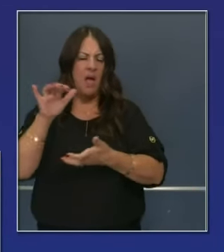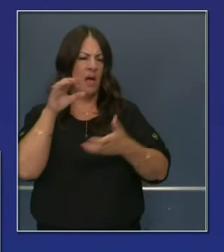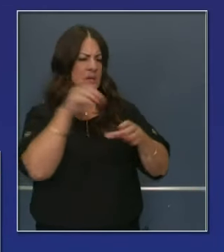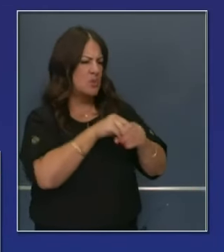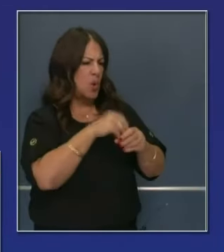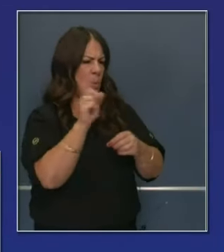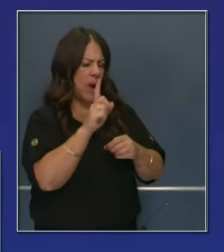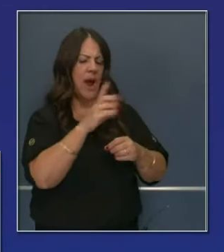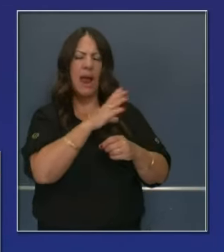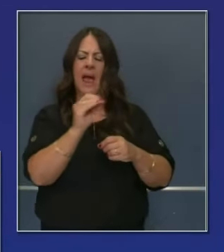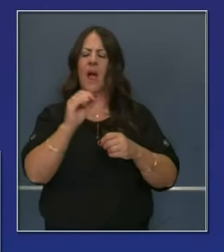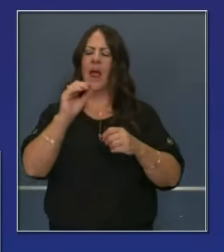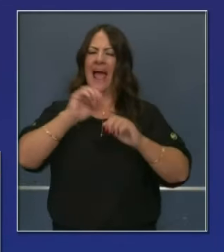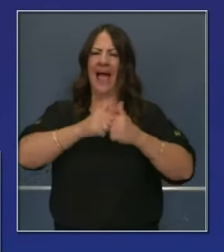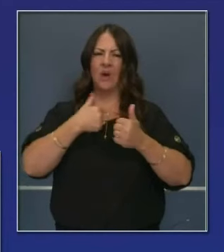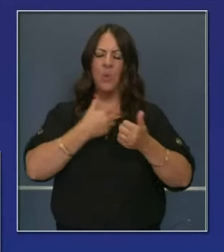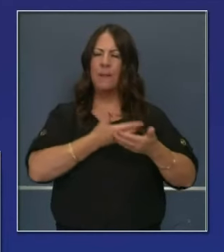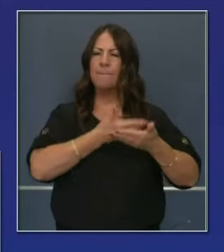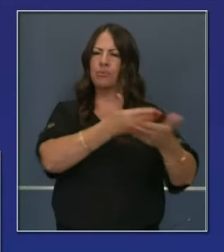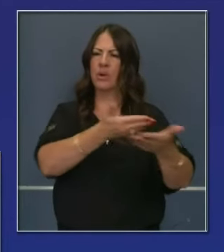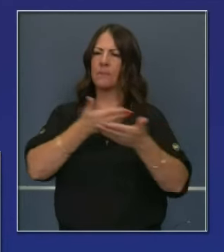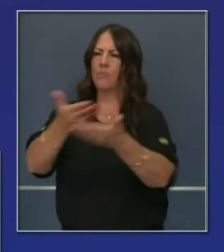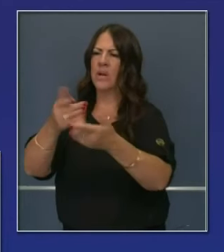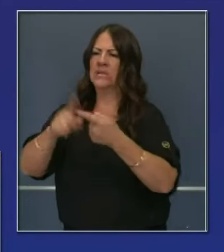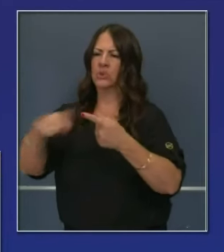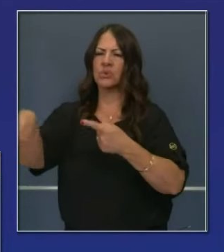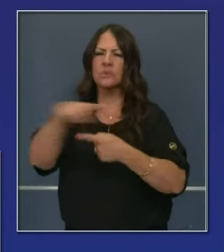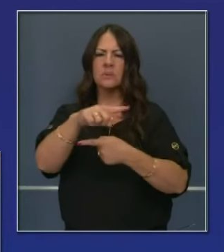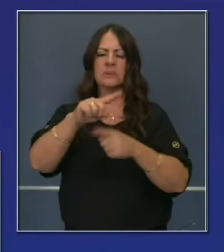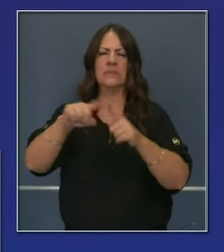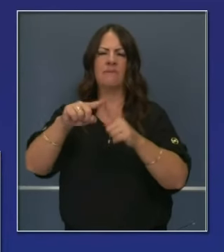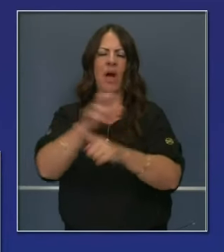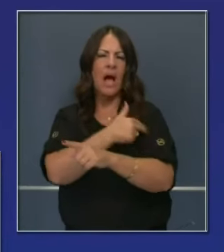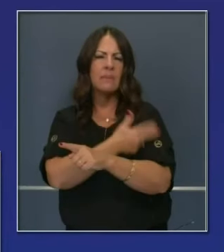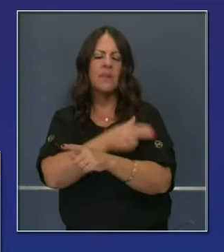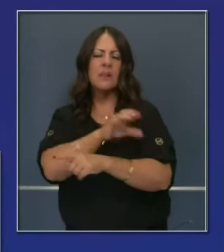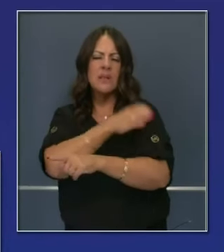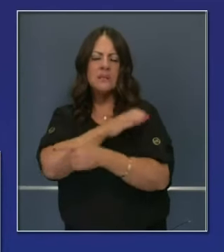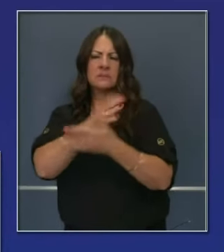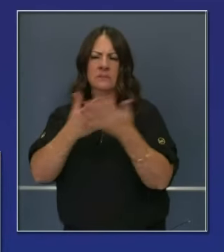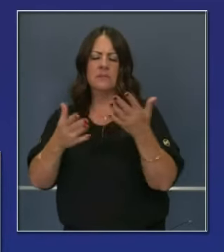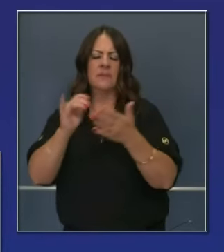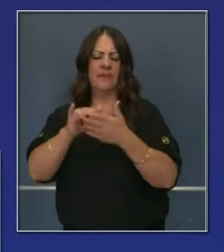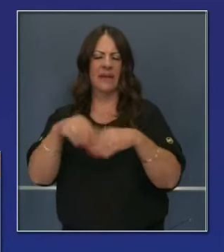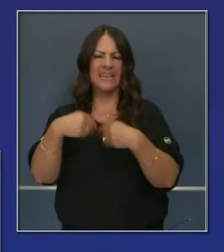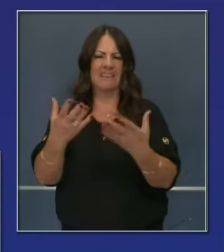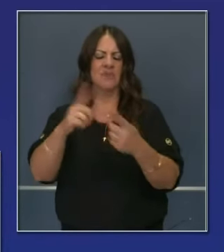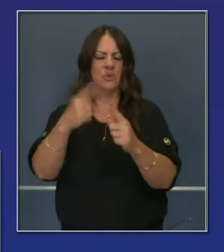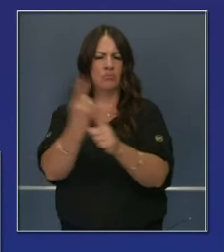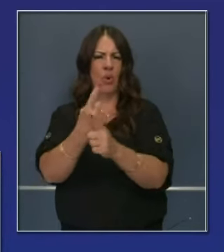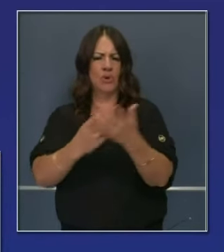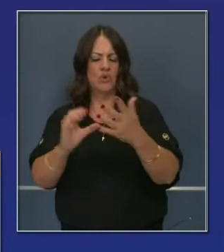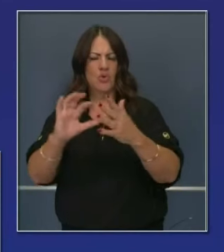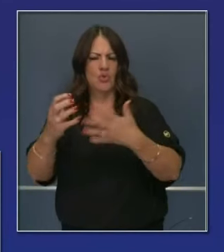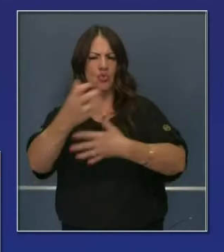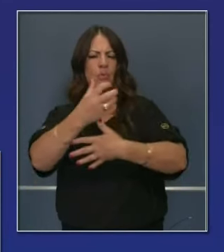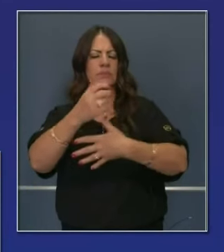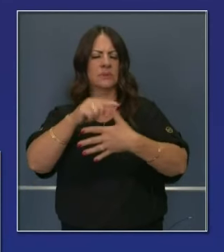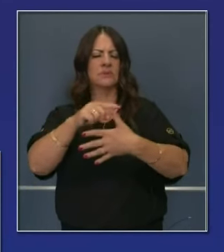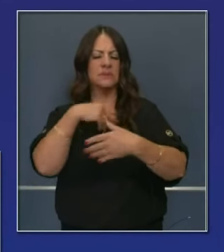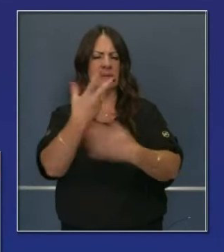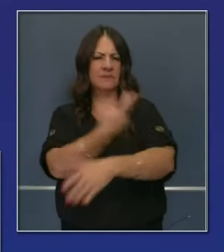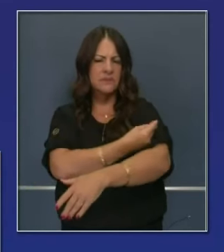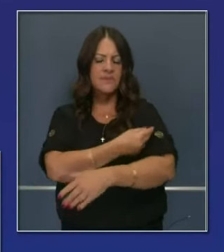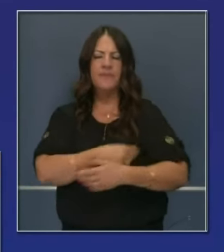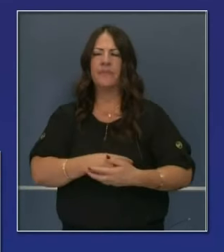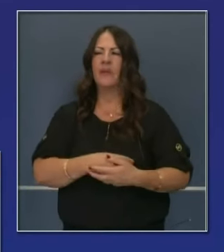and they have done it in the past with other vaccine distributions that require similar ultra and cold storage.